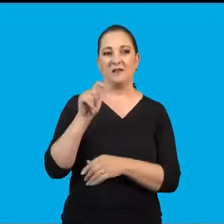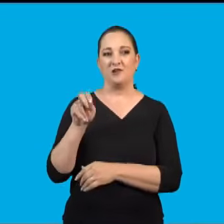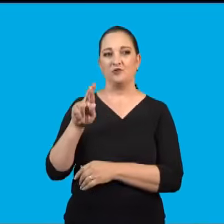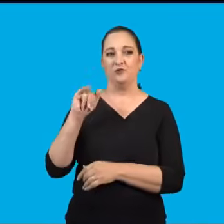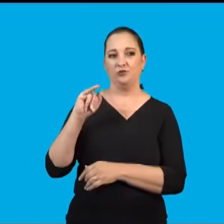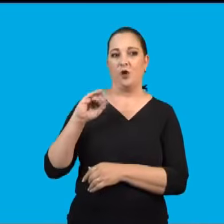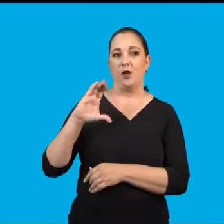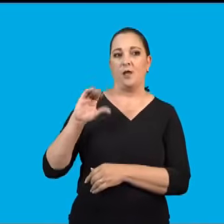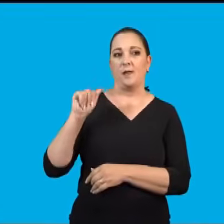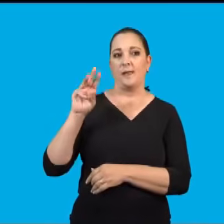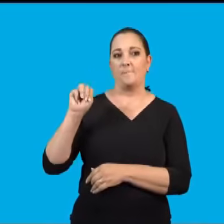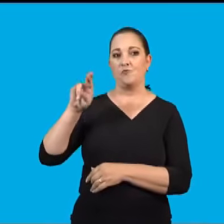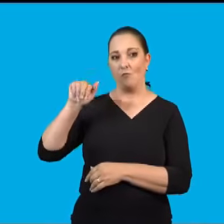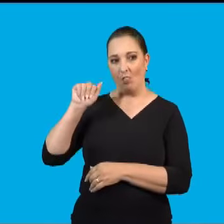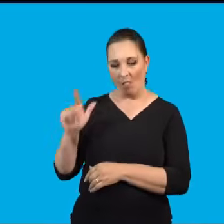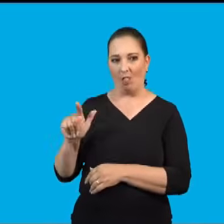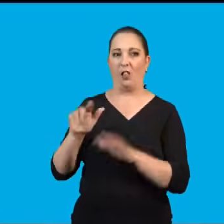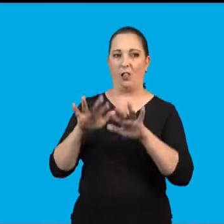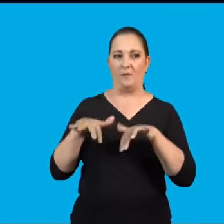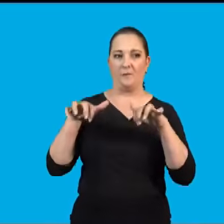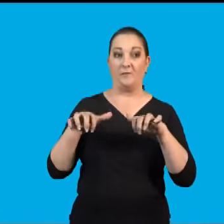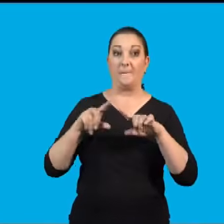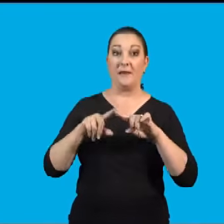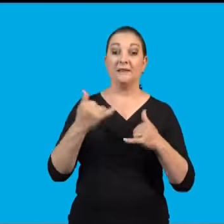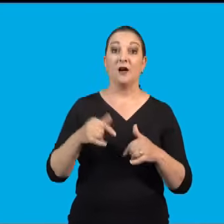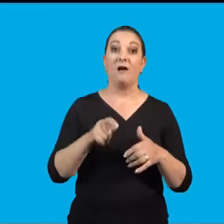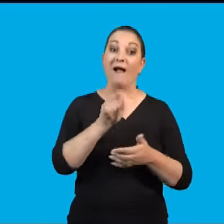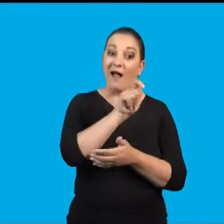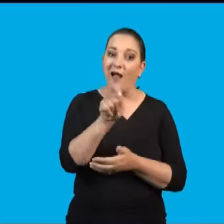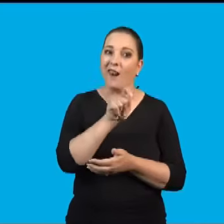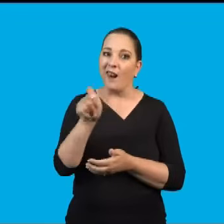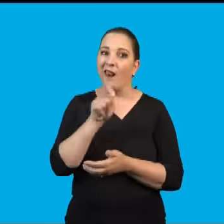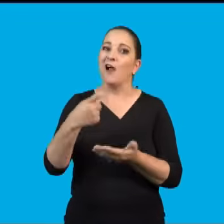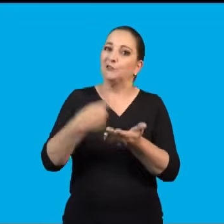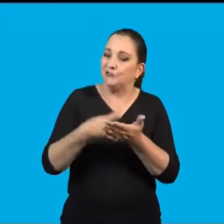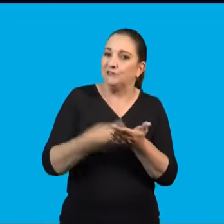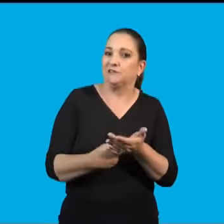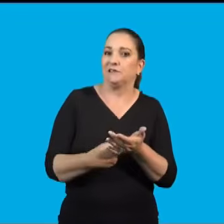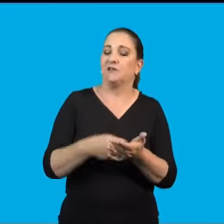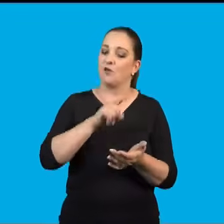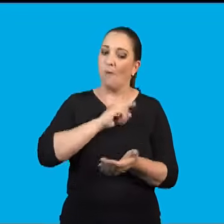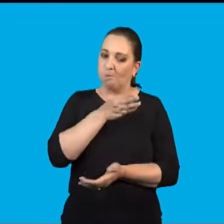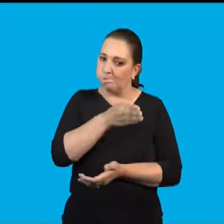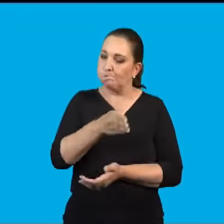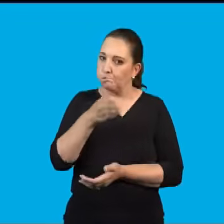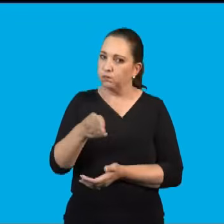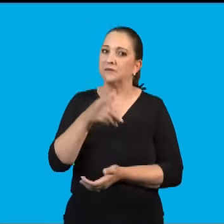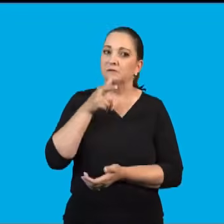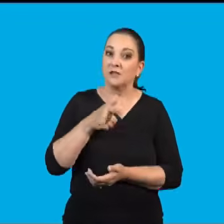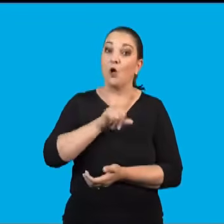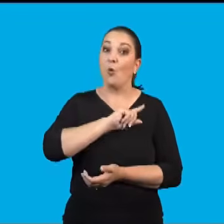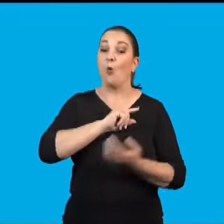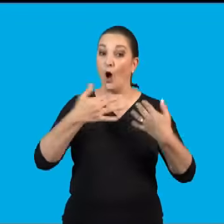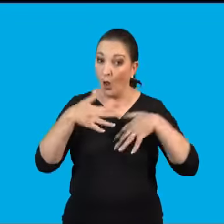parliament. So I'm going to underline, highlights the reasons for the launch. That makes it reliable because it highlights the reasons for the launch